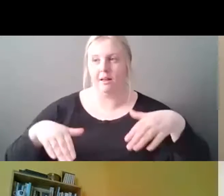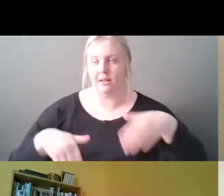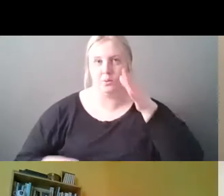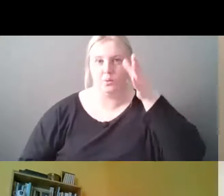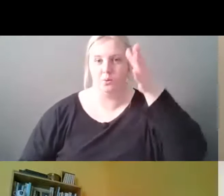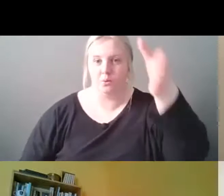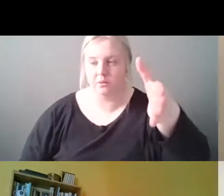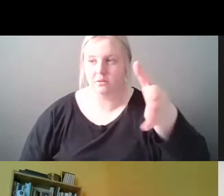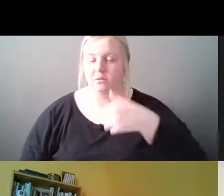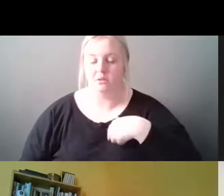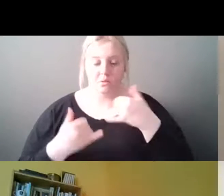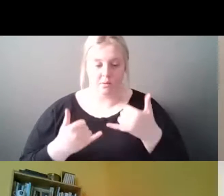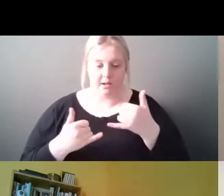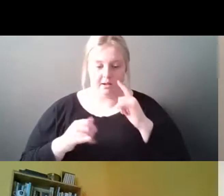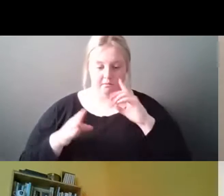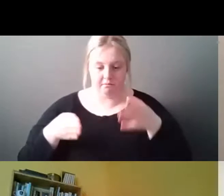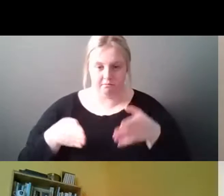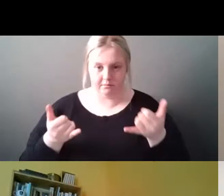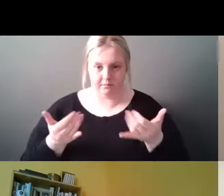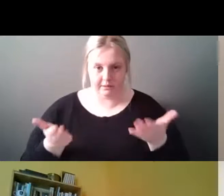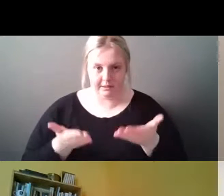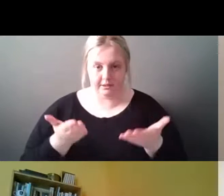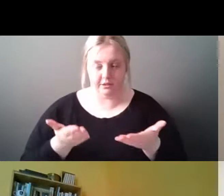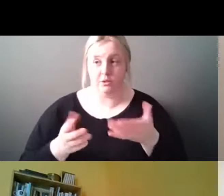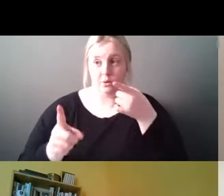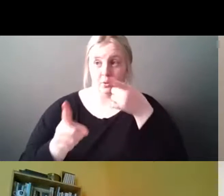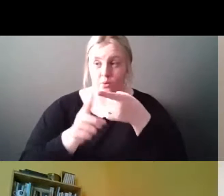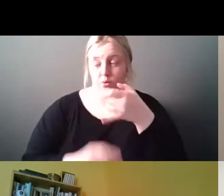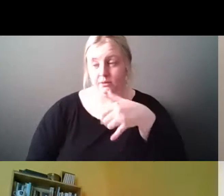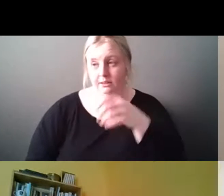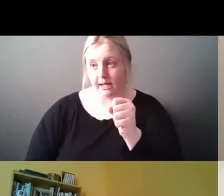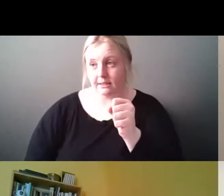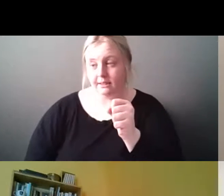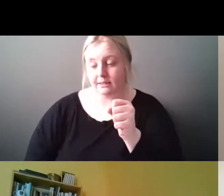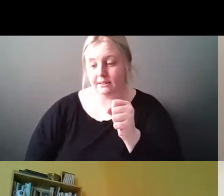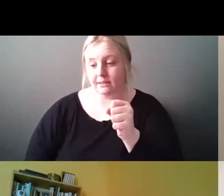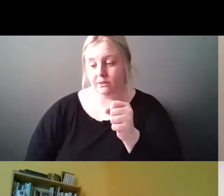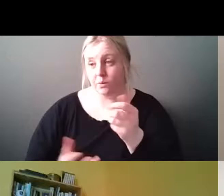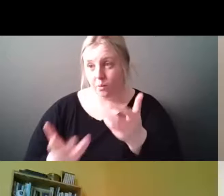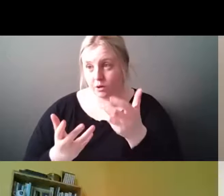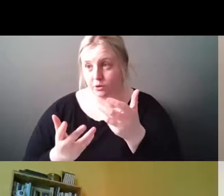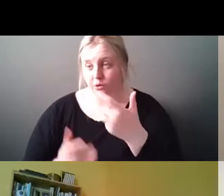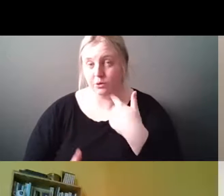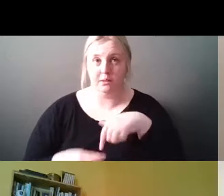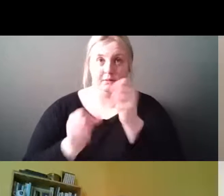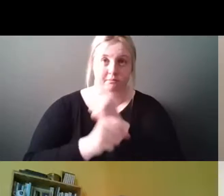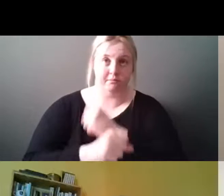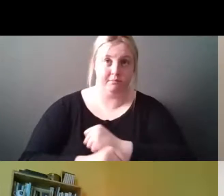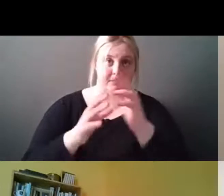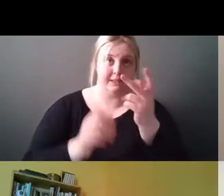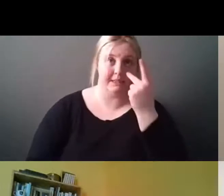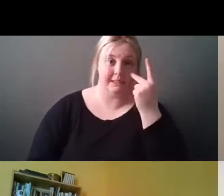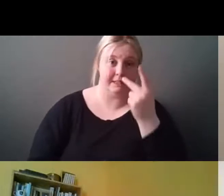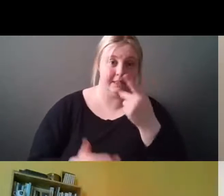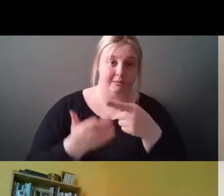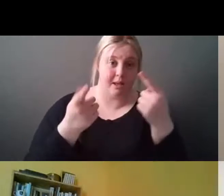the stage. So in an ideal world, yes, what I could envision that we will actually have a